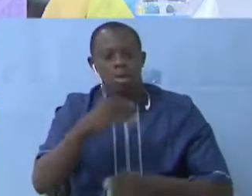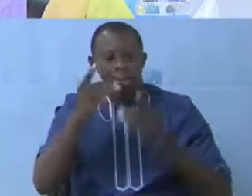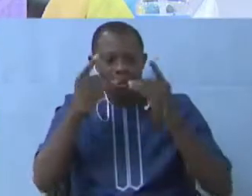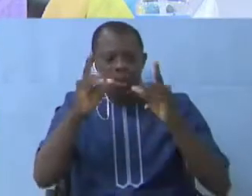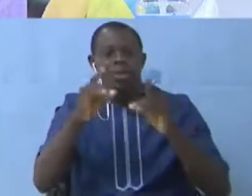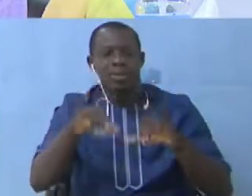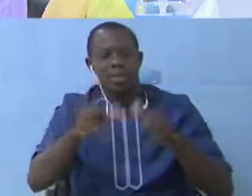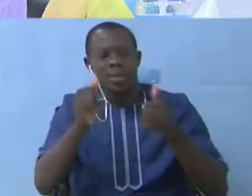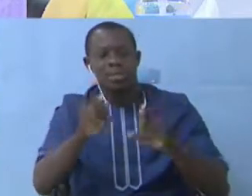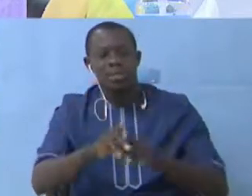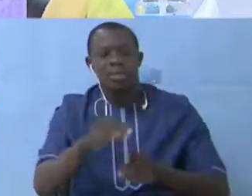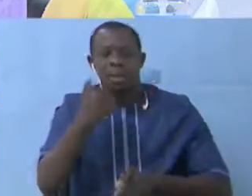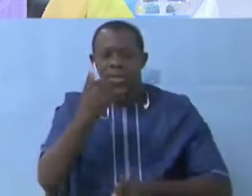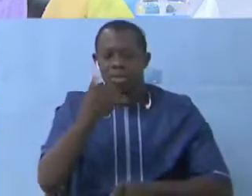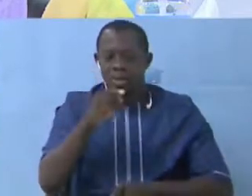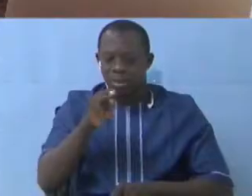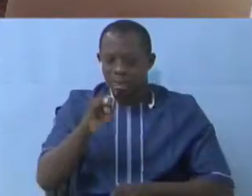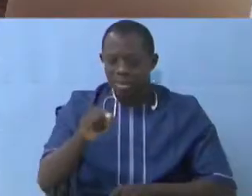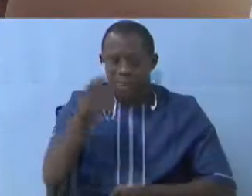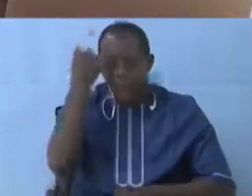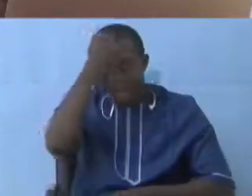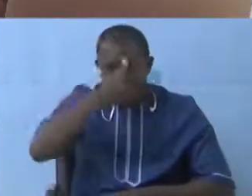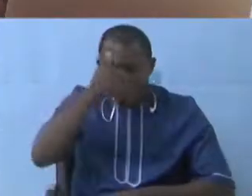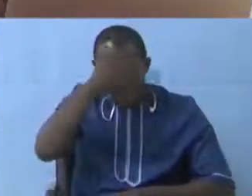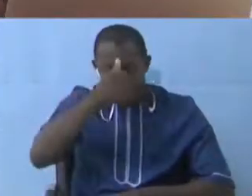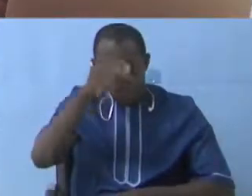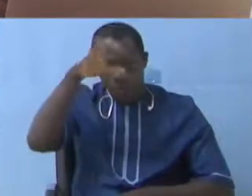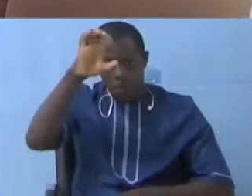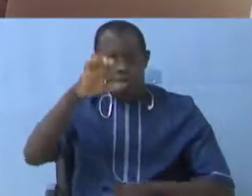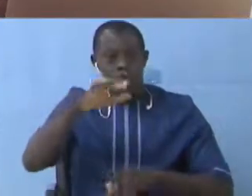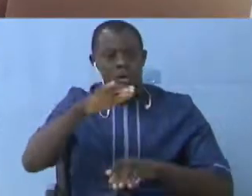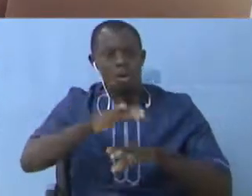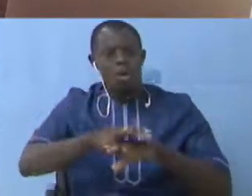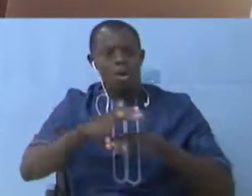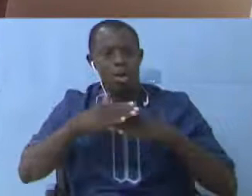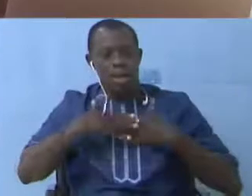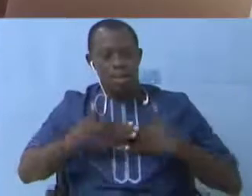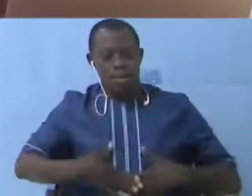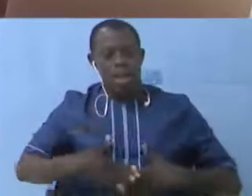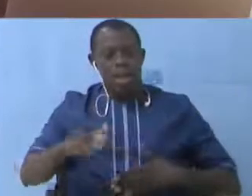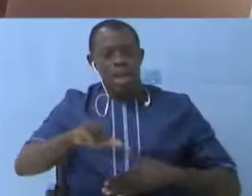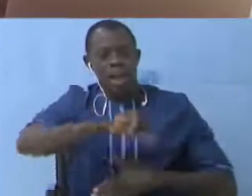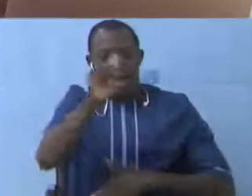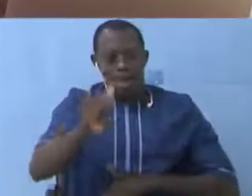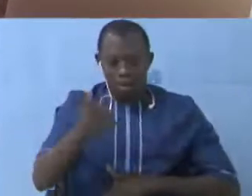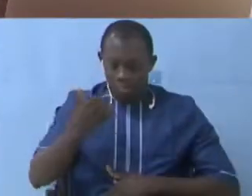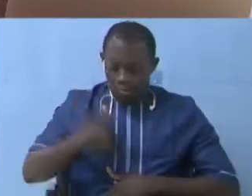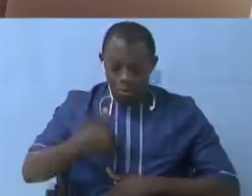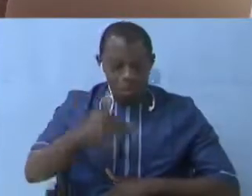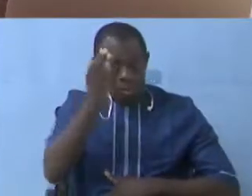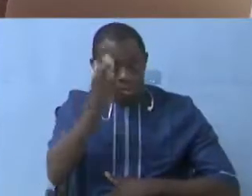Witness, is that the African Commission on Human and People's Rights based here in the Gambia? Yes. Commission